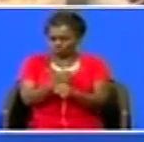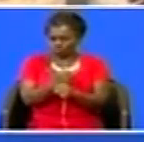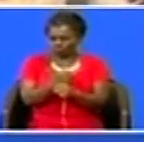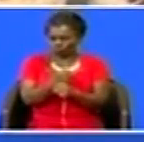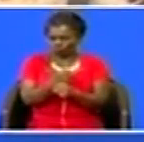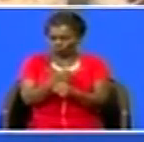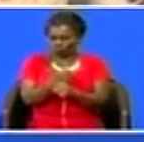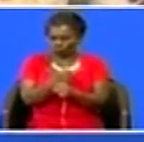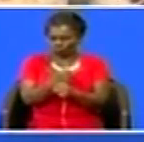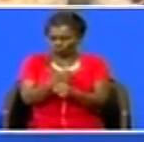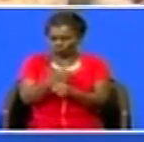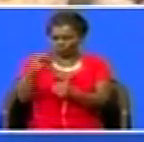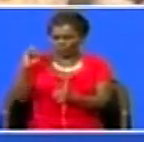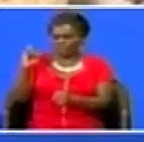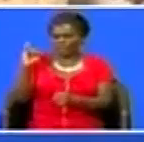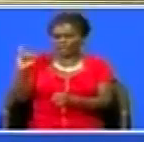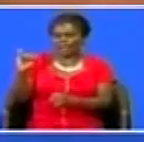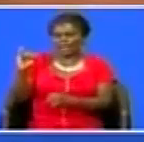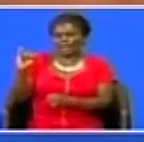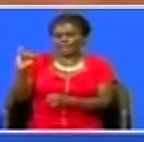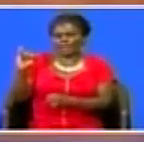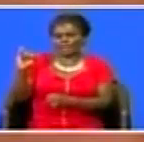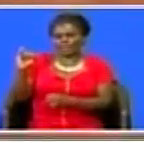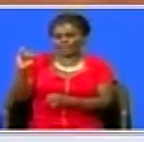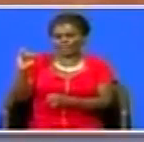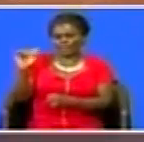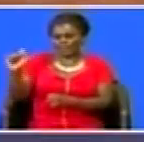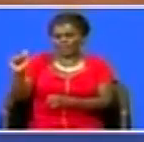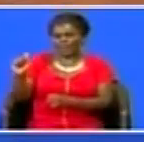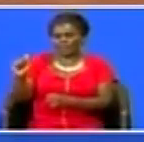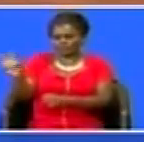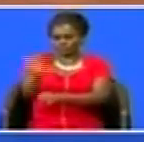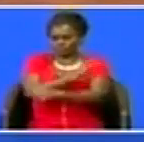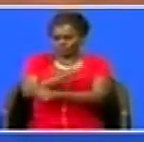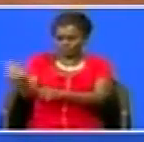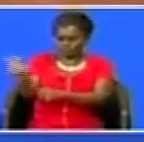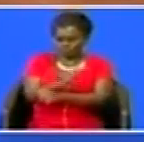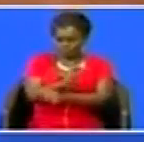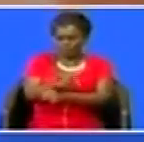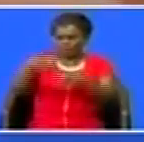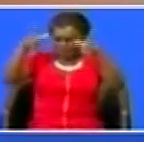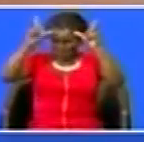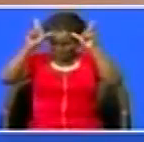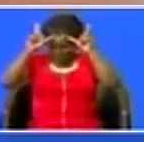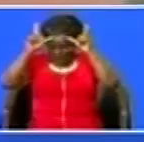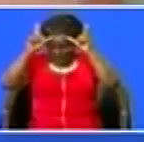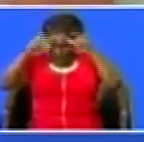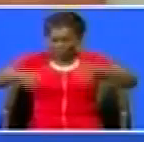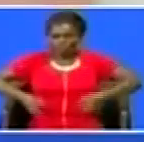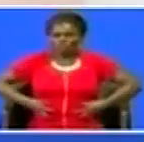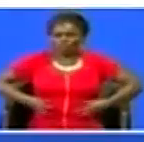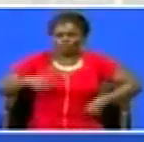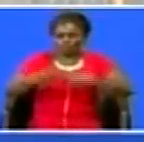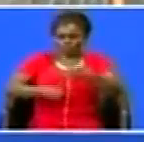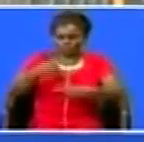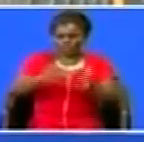for in vitro fertilization and embryo transfer. The process involves monitoring and stimulating a cow's ovulatory process,